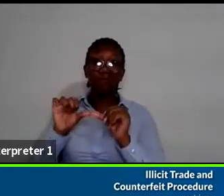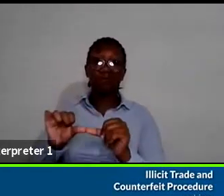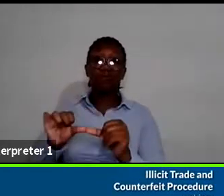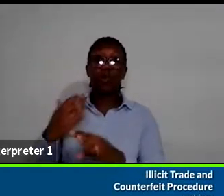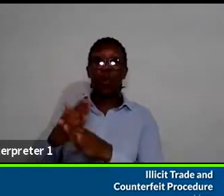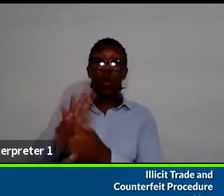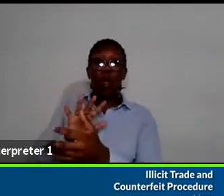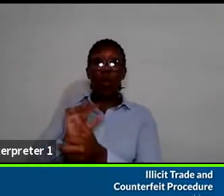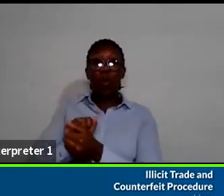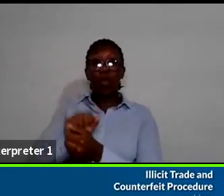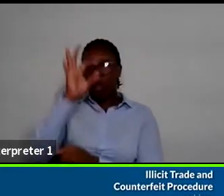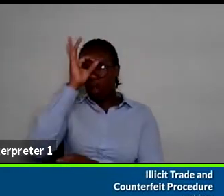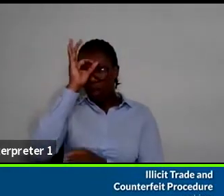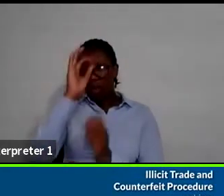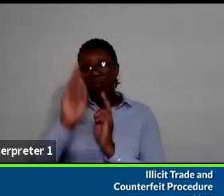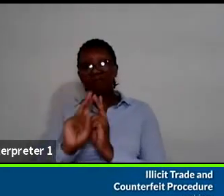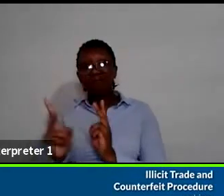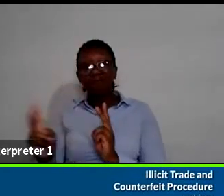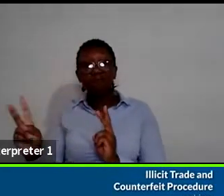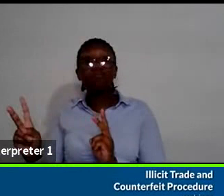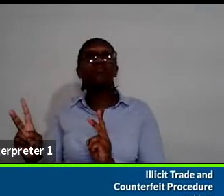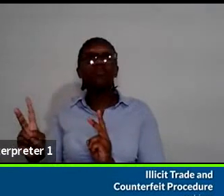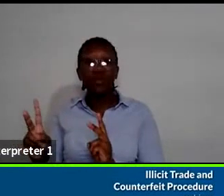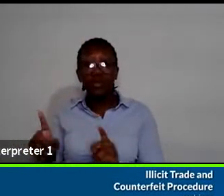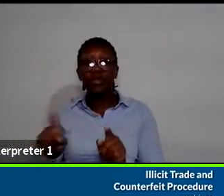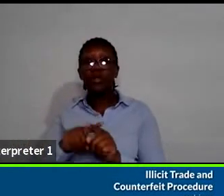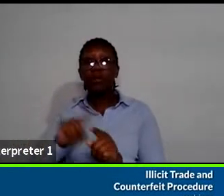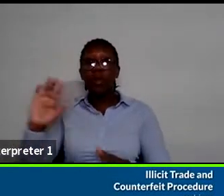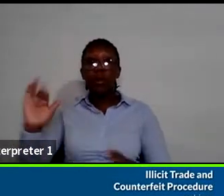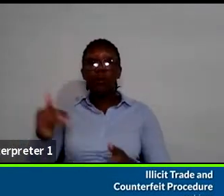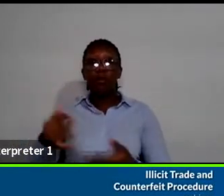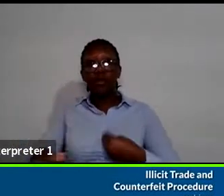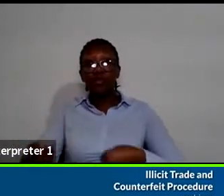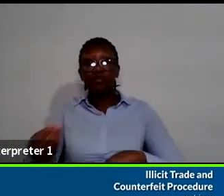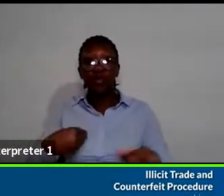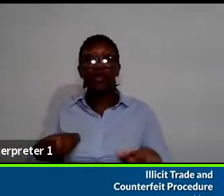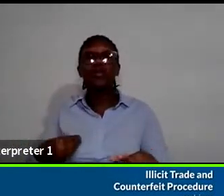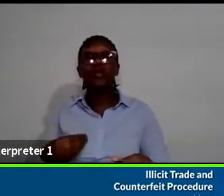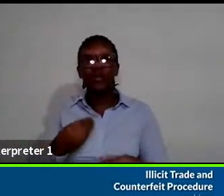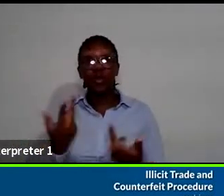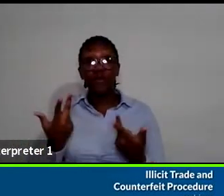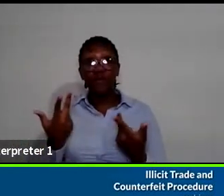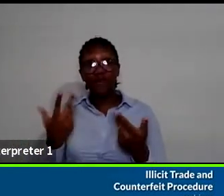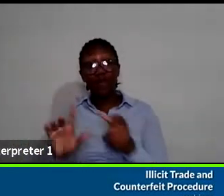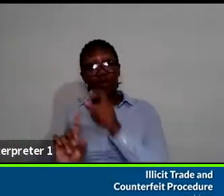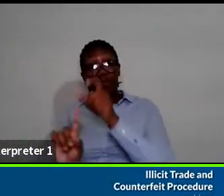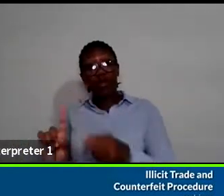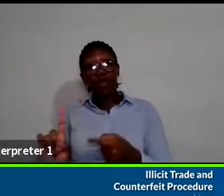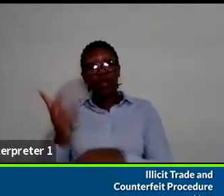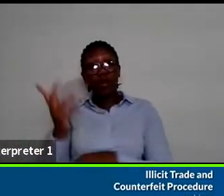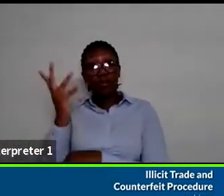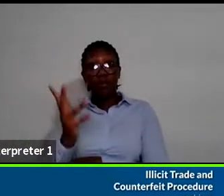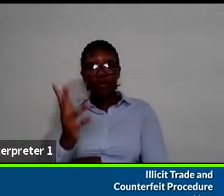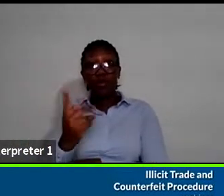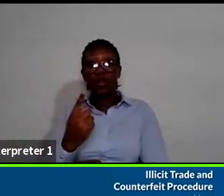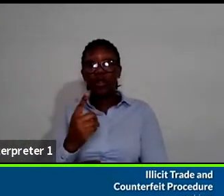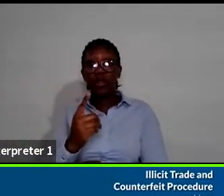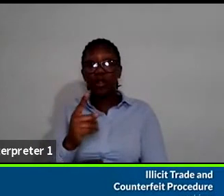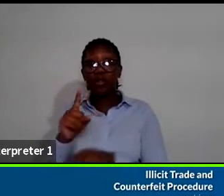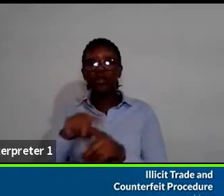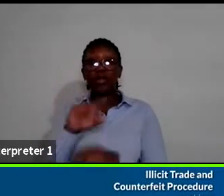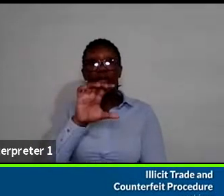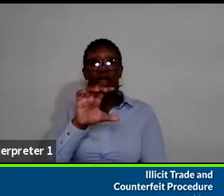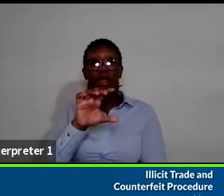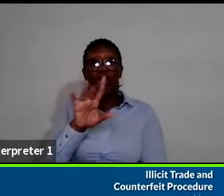addressing the trade in illicit goods. Like Commander Tulliard has explained earlier on, the National Rapid Response